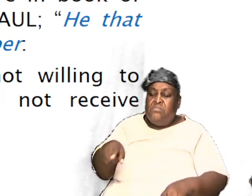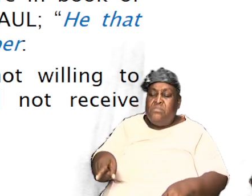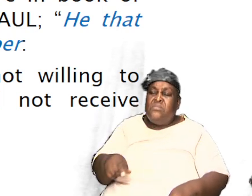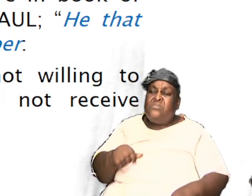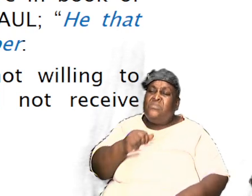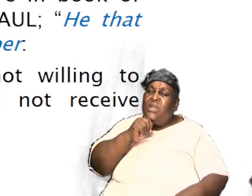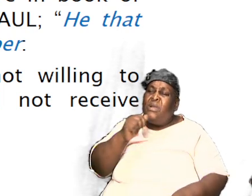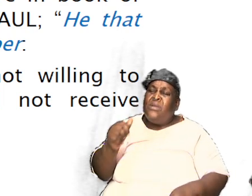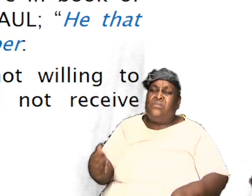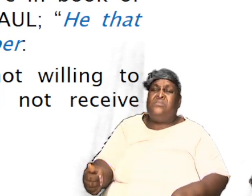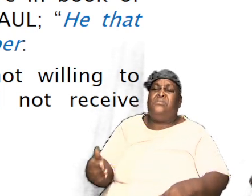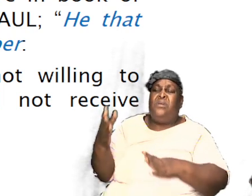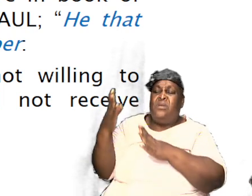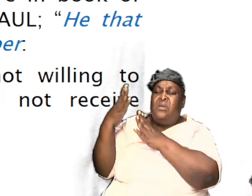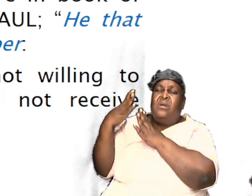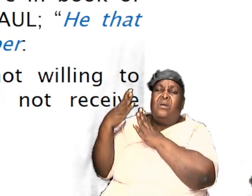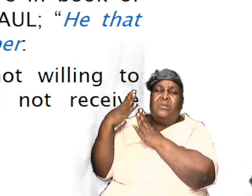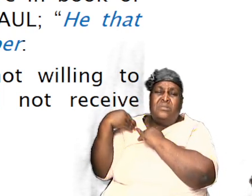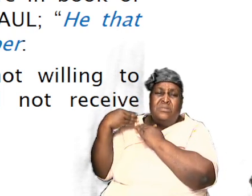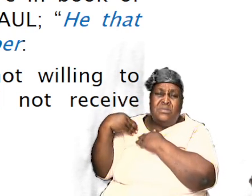will not accept that they are wrong,